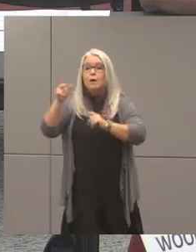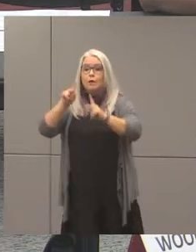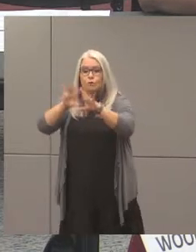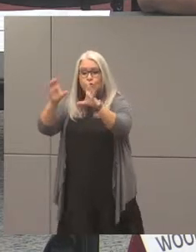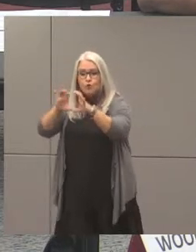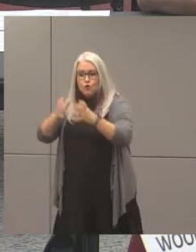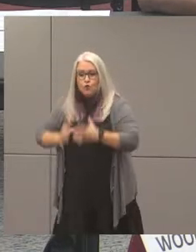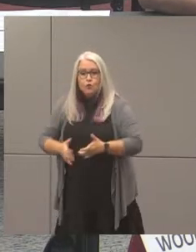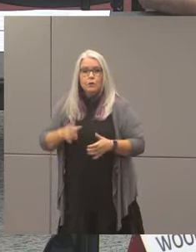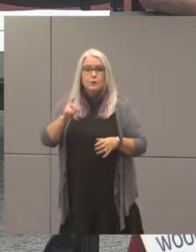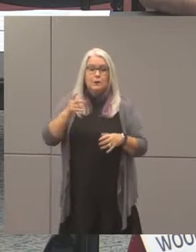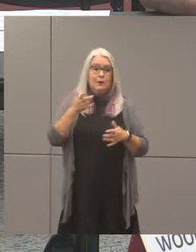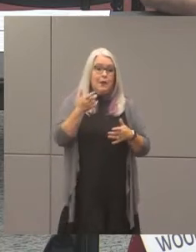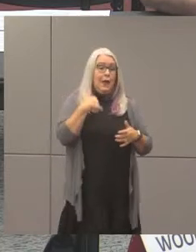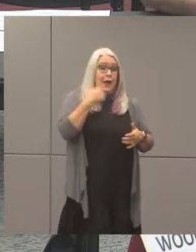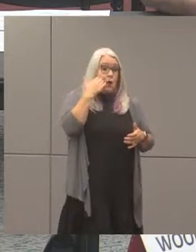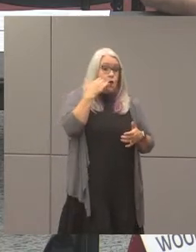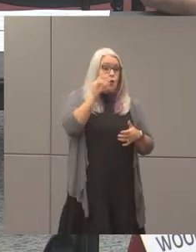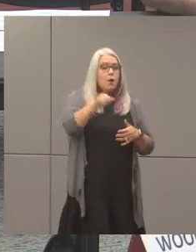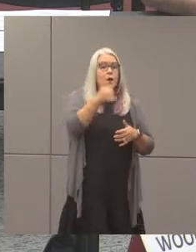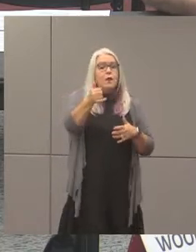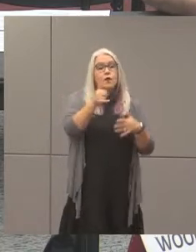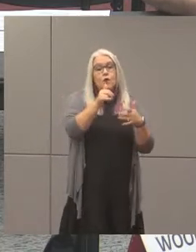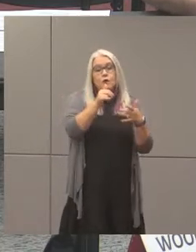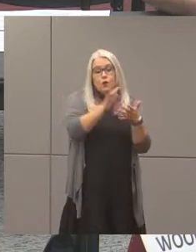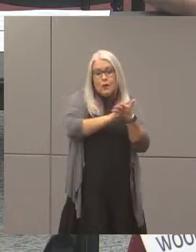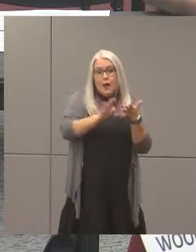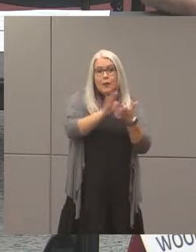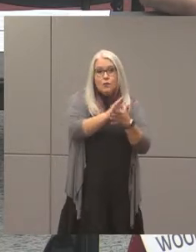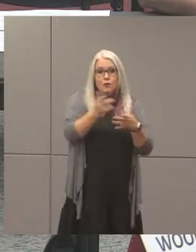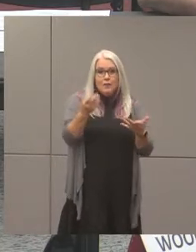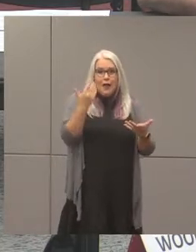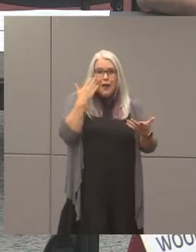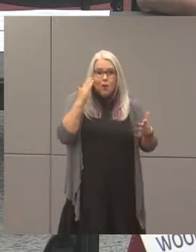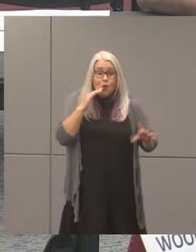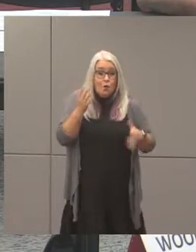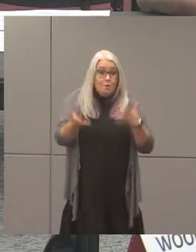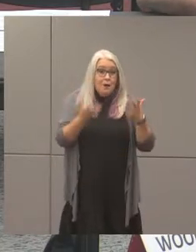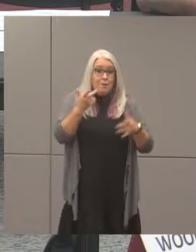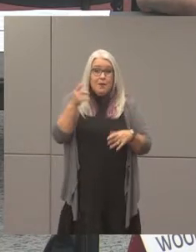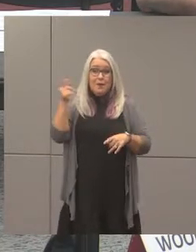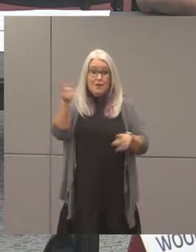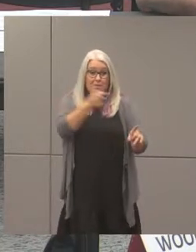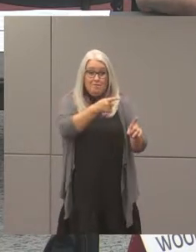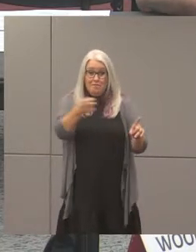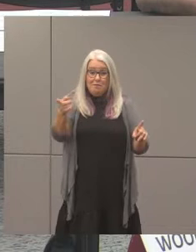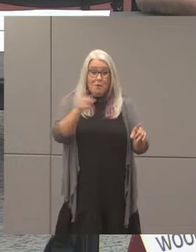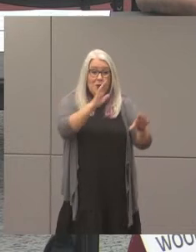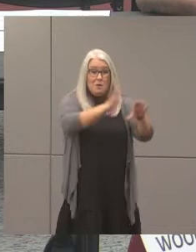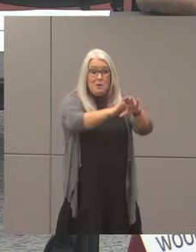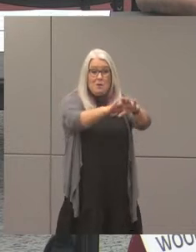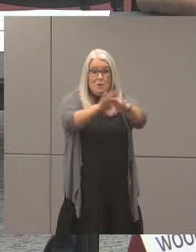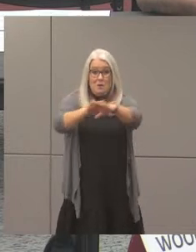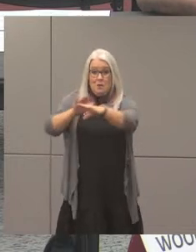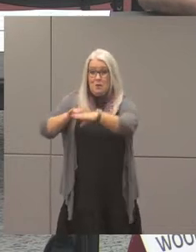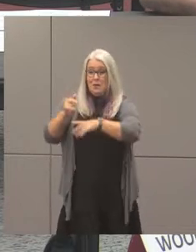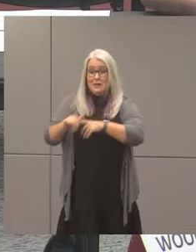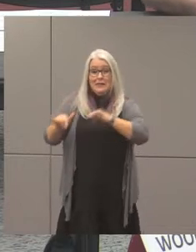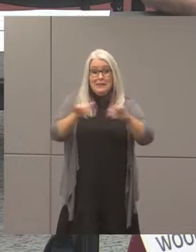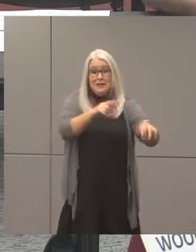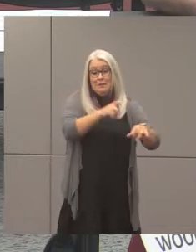to. Like right now, other colleges are gonna, I wonder if they all got notified at the same time. Like they could have sent